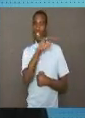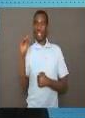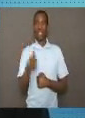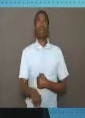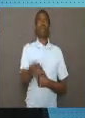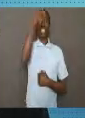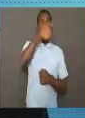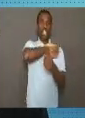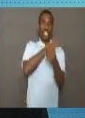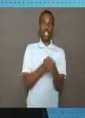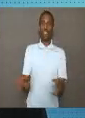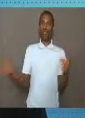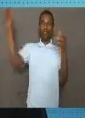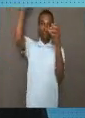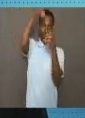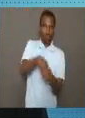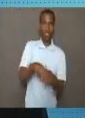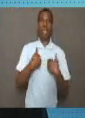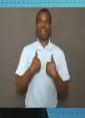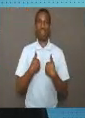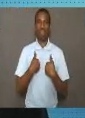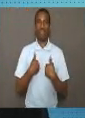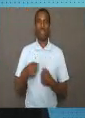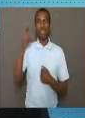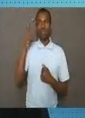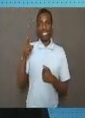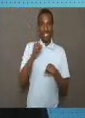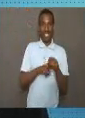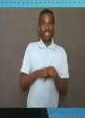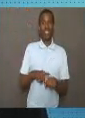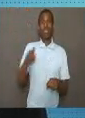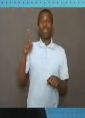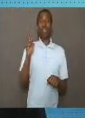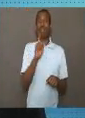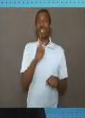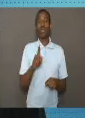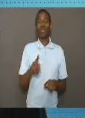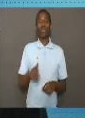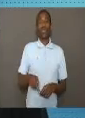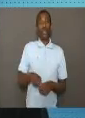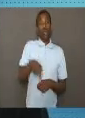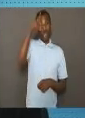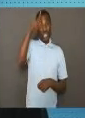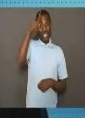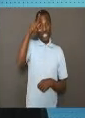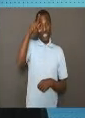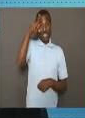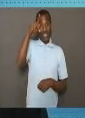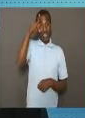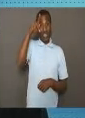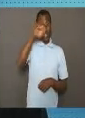energy, we must find an equation for potential energy.